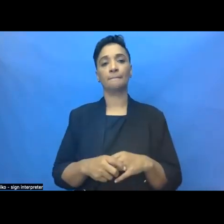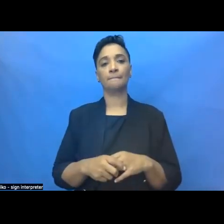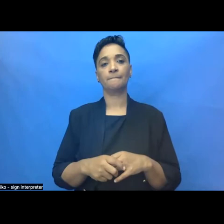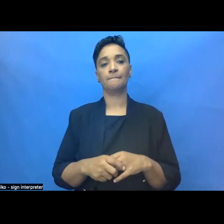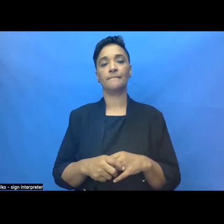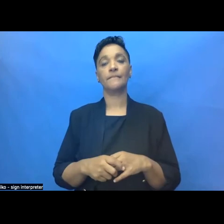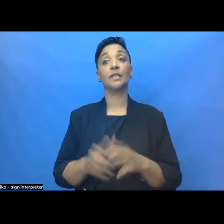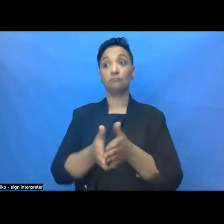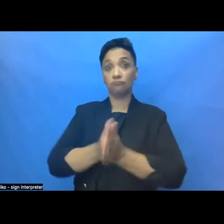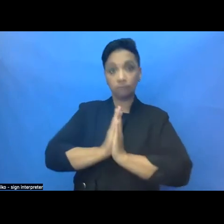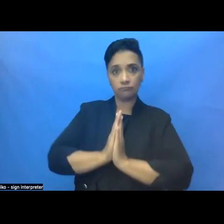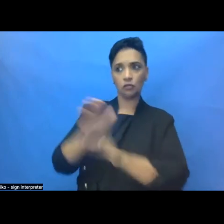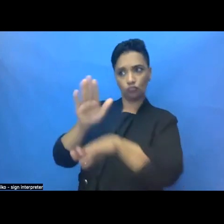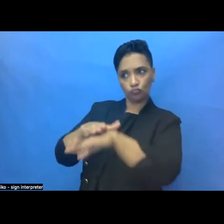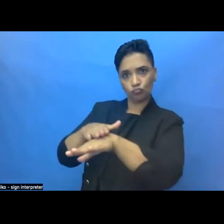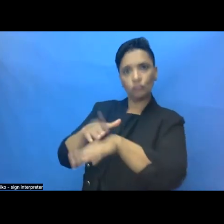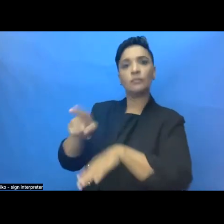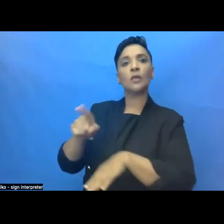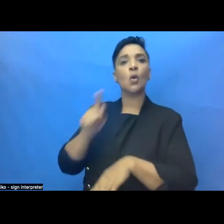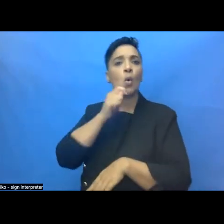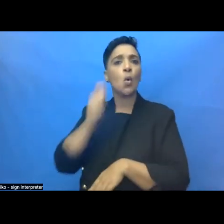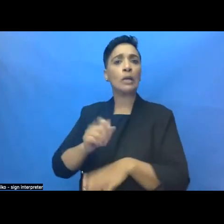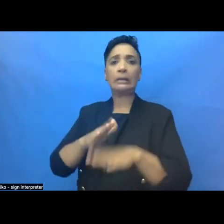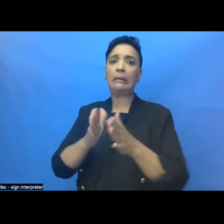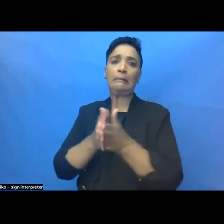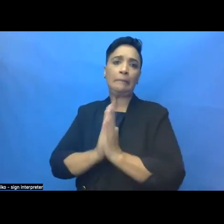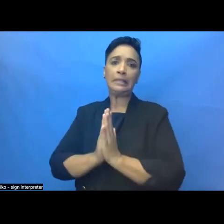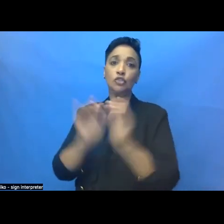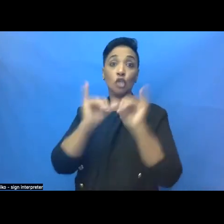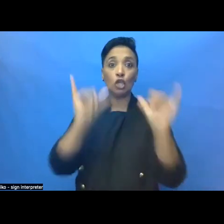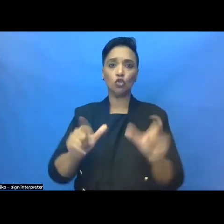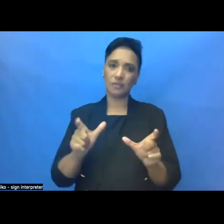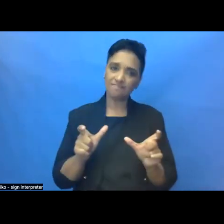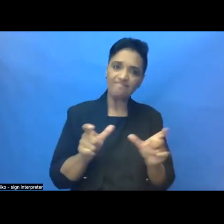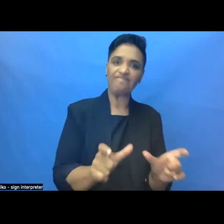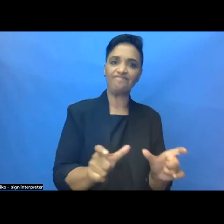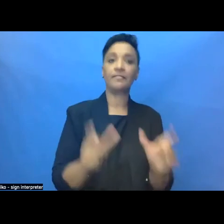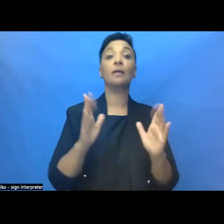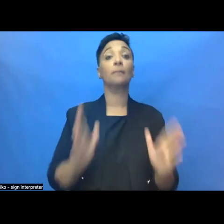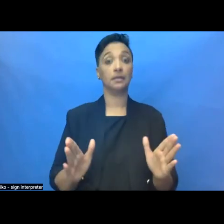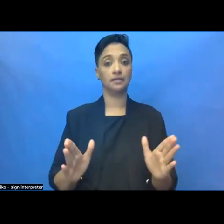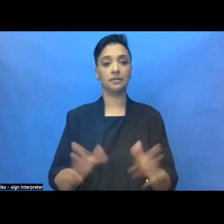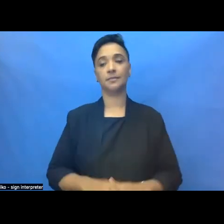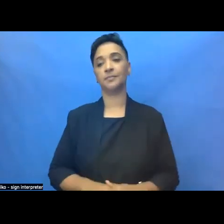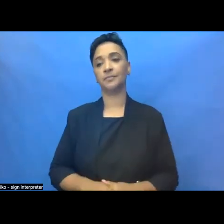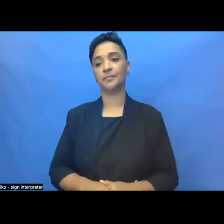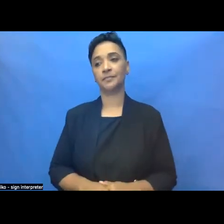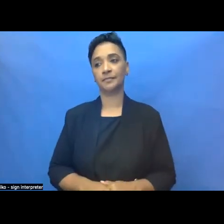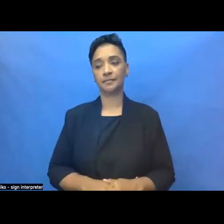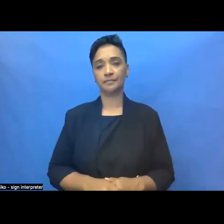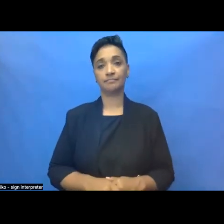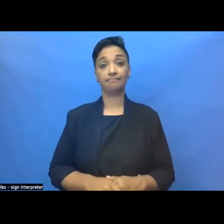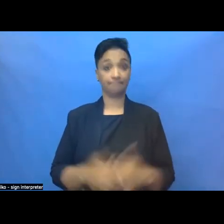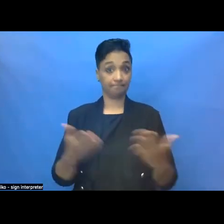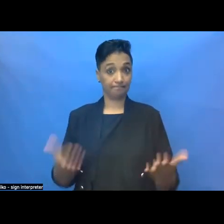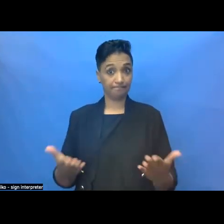request from Ukraine to keep these children in institution, it's this is for this country, it's kind